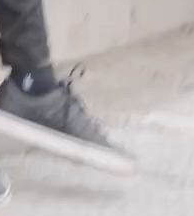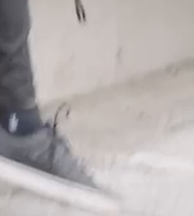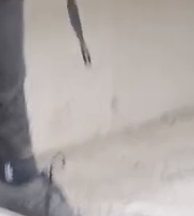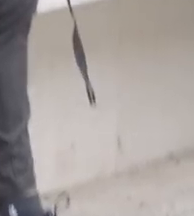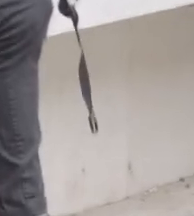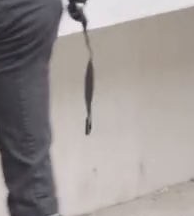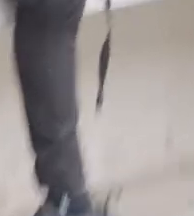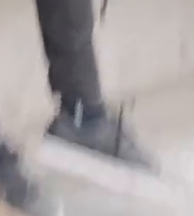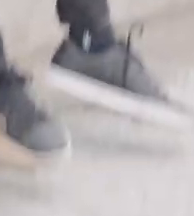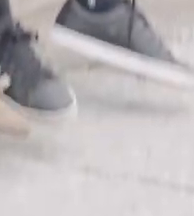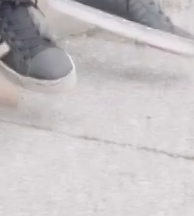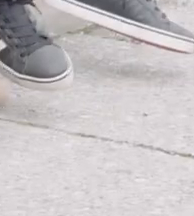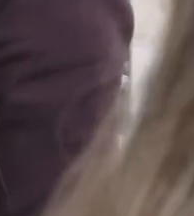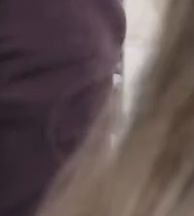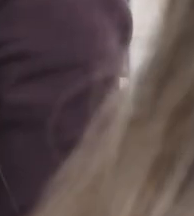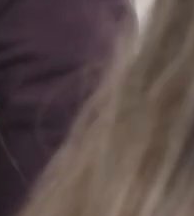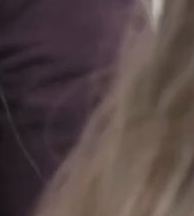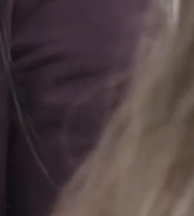we do.